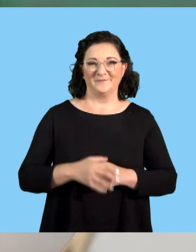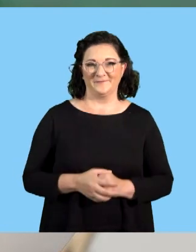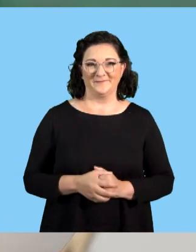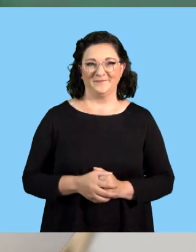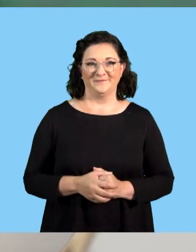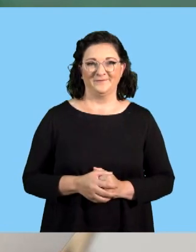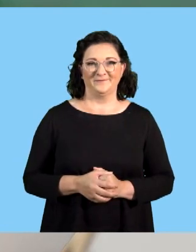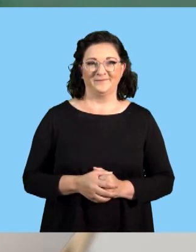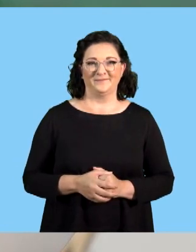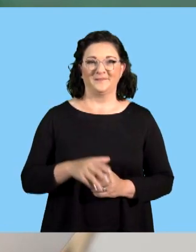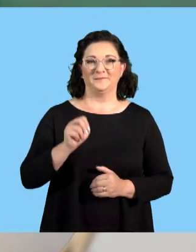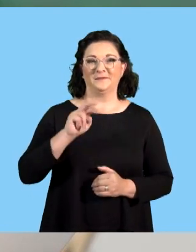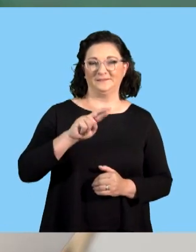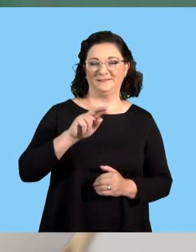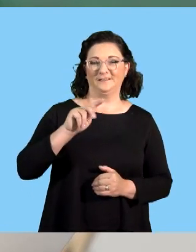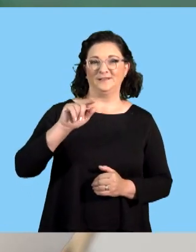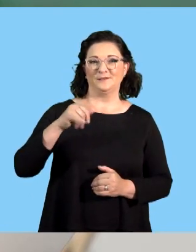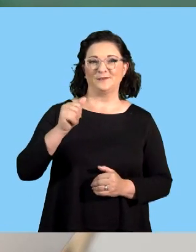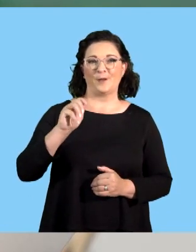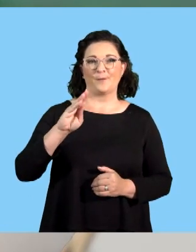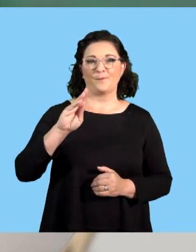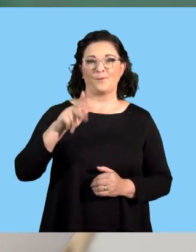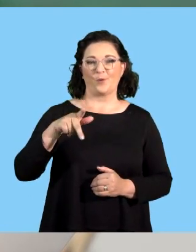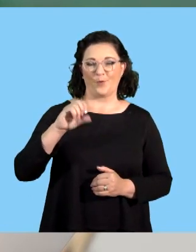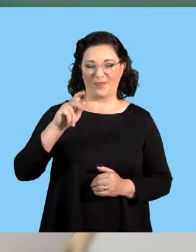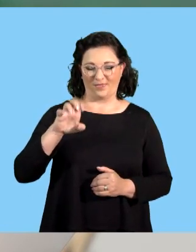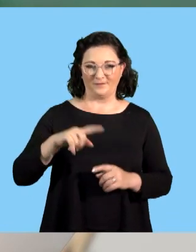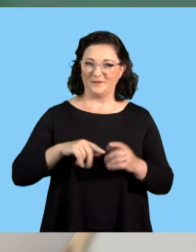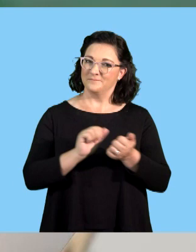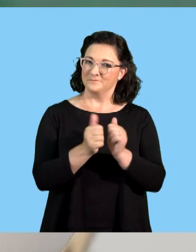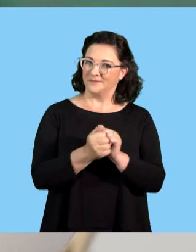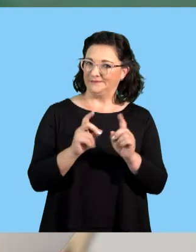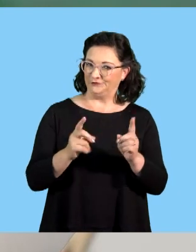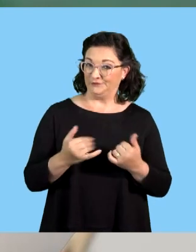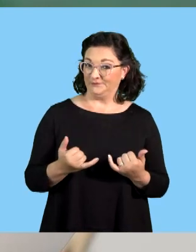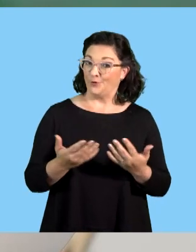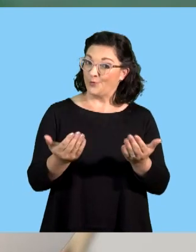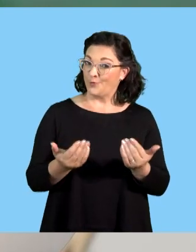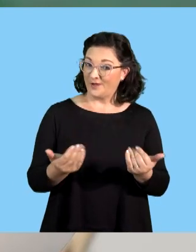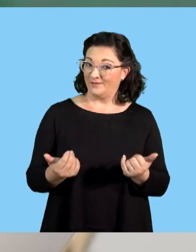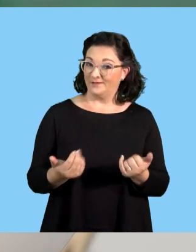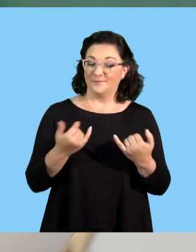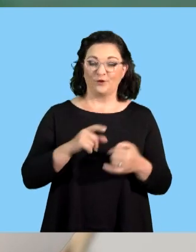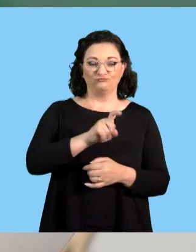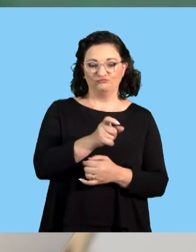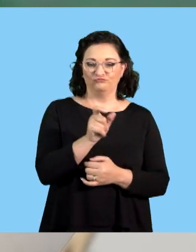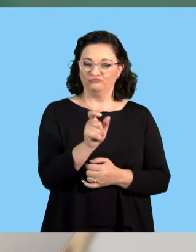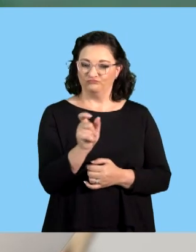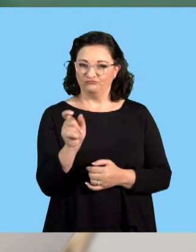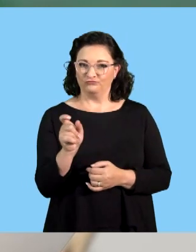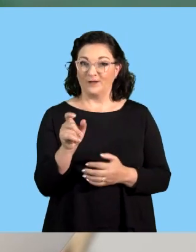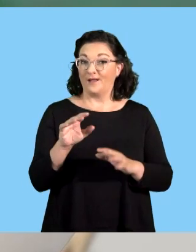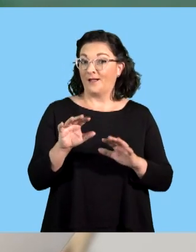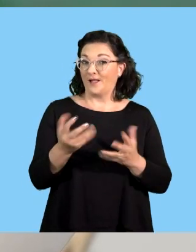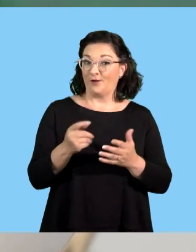Good day, it's Mr. Chapule, your maths tutor. I want to welcome you to our session on decimal fractions where we